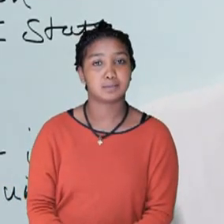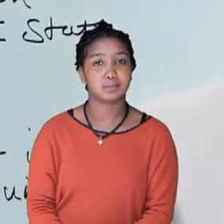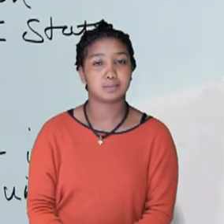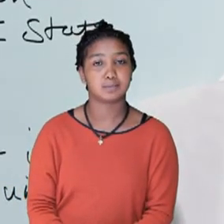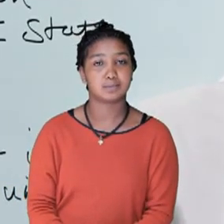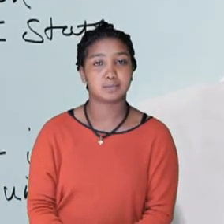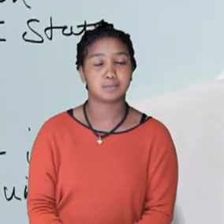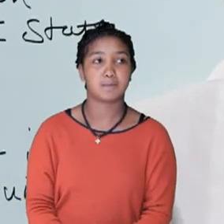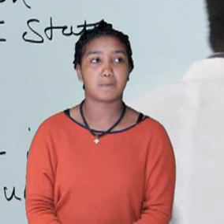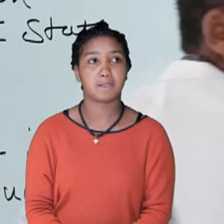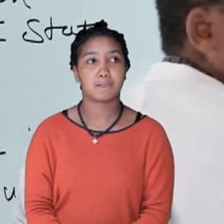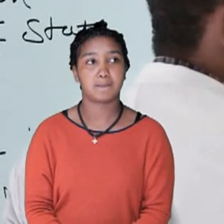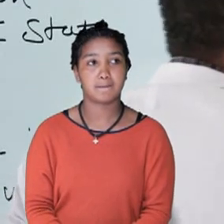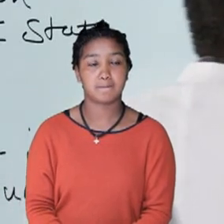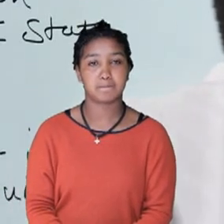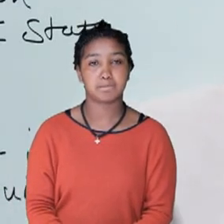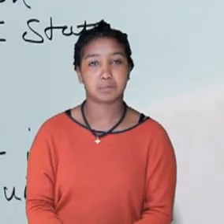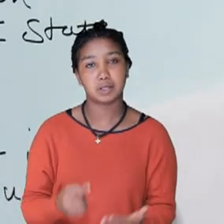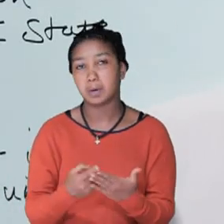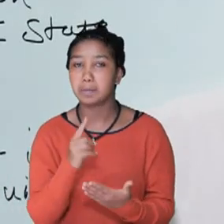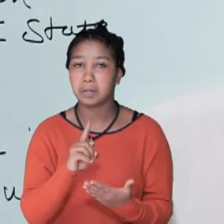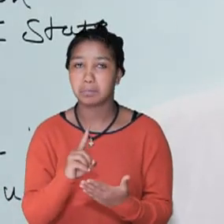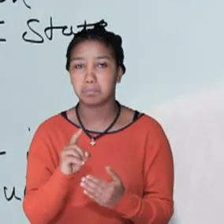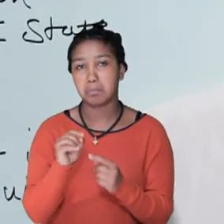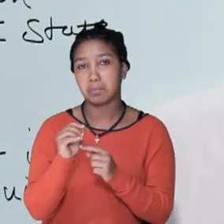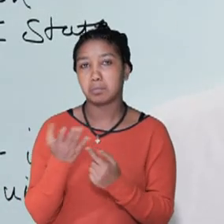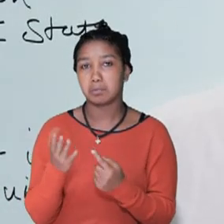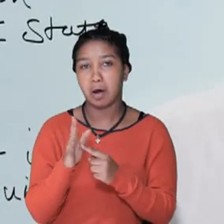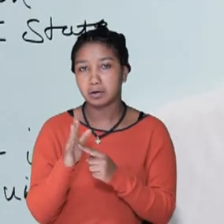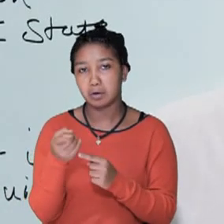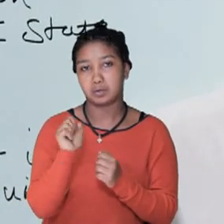This one is source of heat. It may be candle.